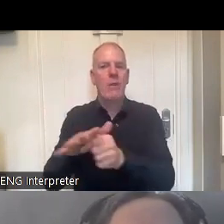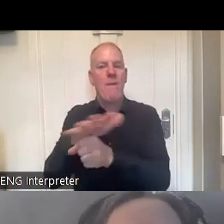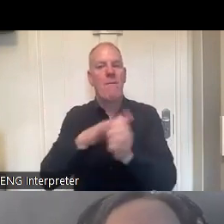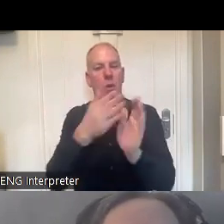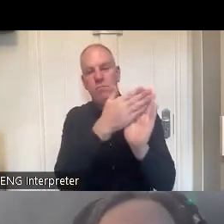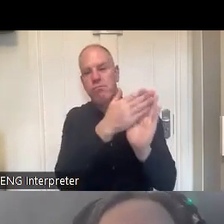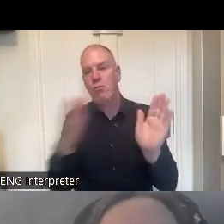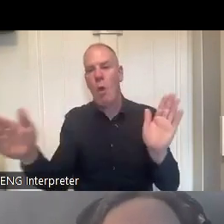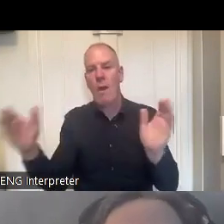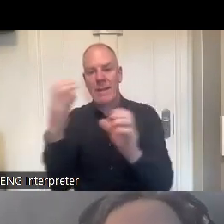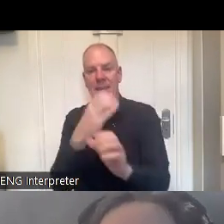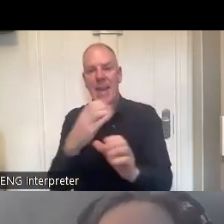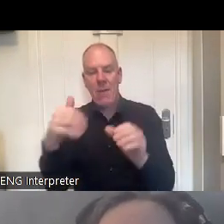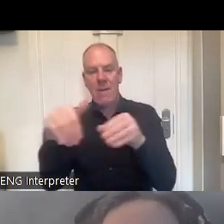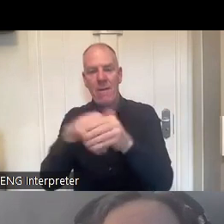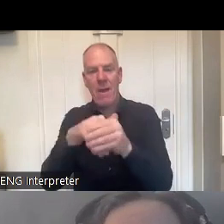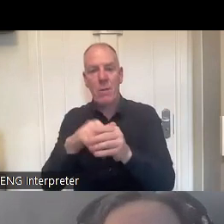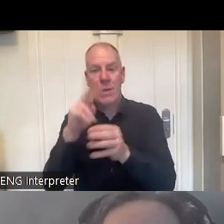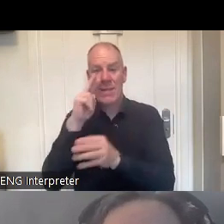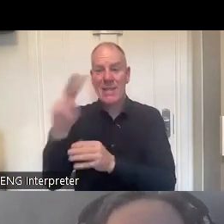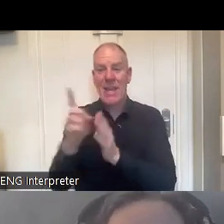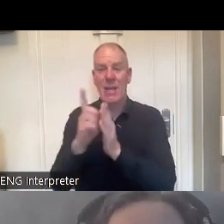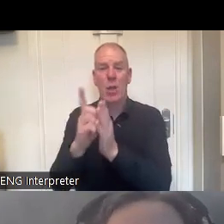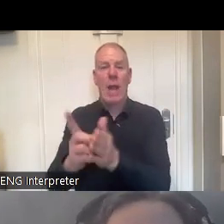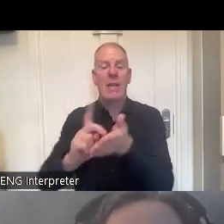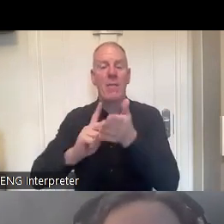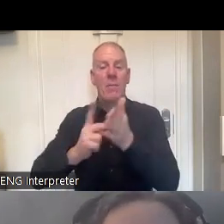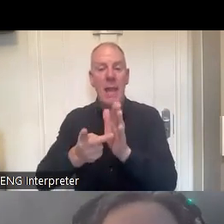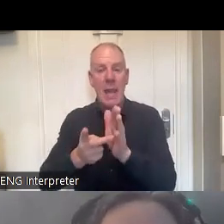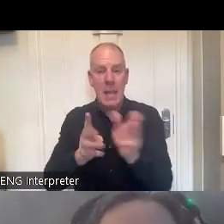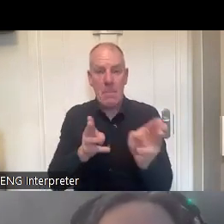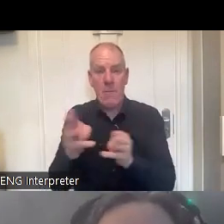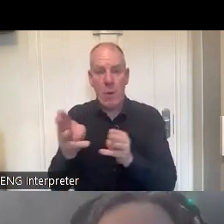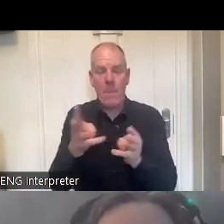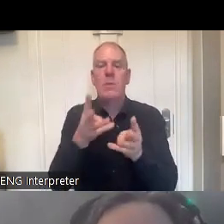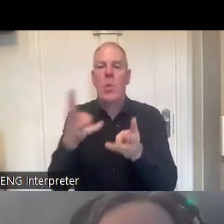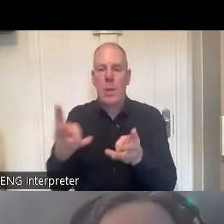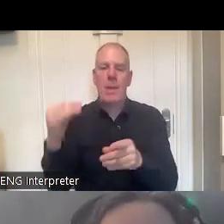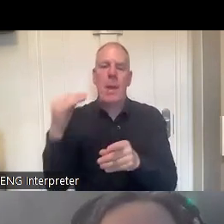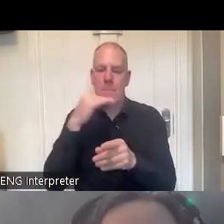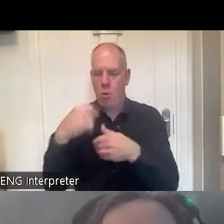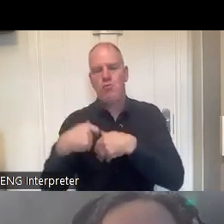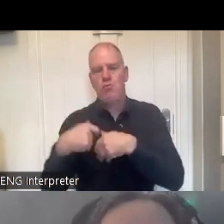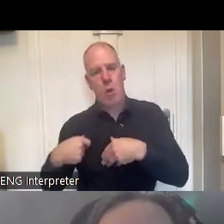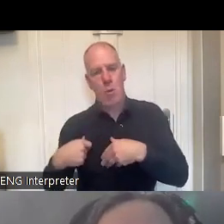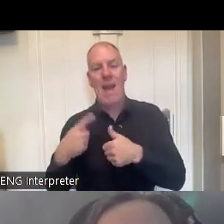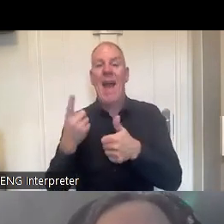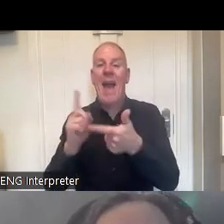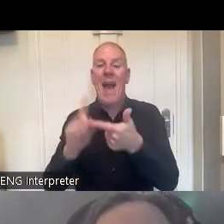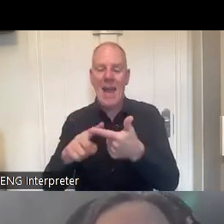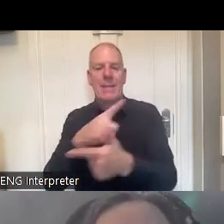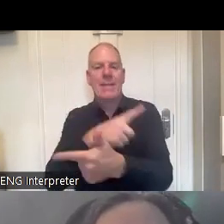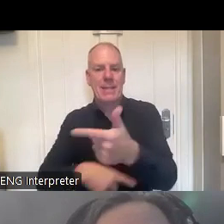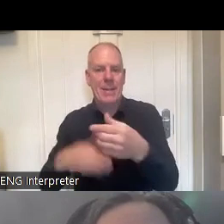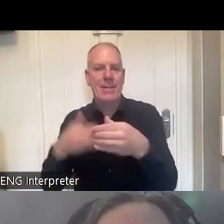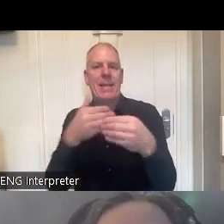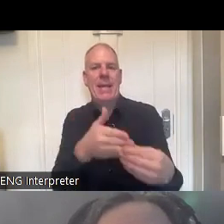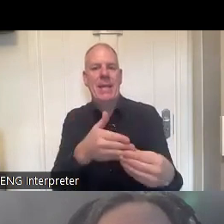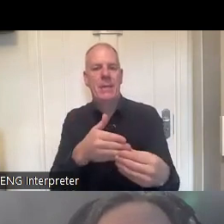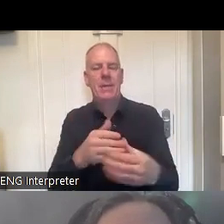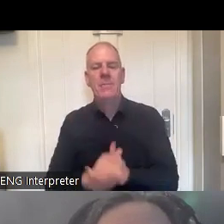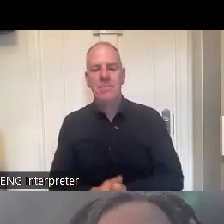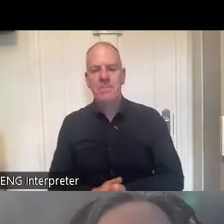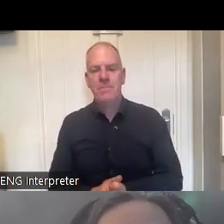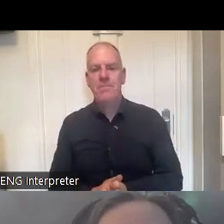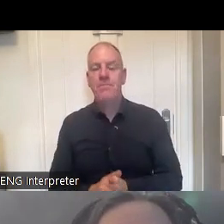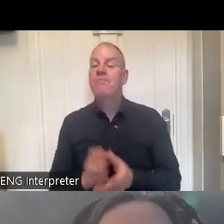care. So you can see that the Director of Planning and Performance will be a key role, as well as the disability lead. So they will also work